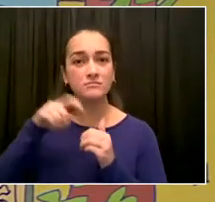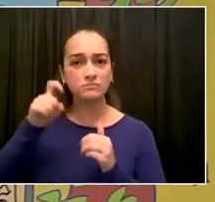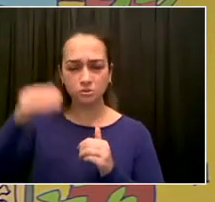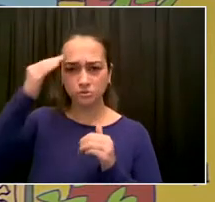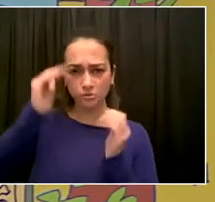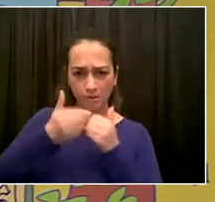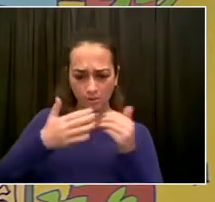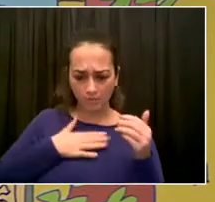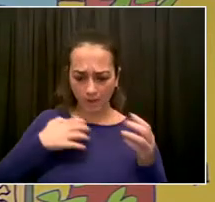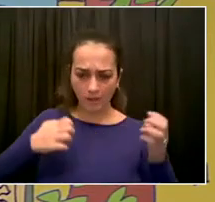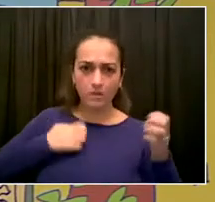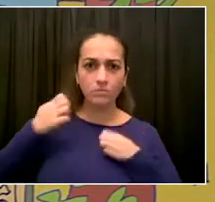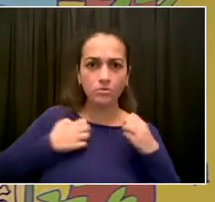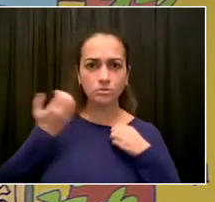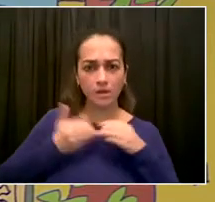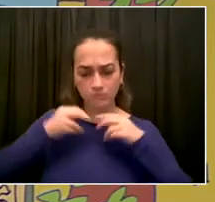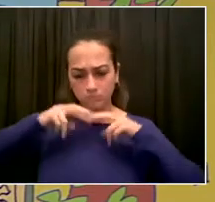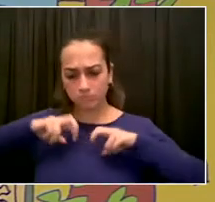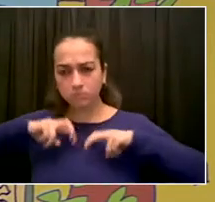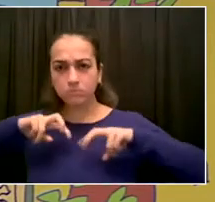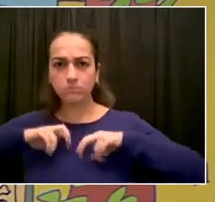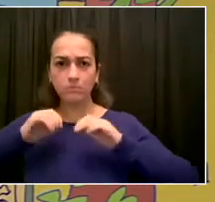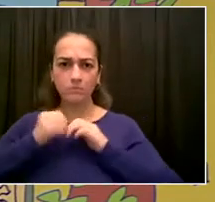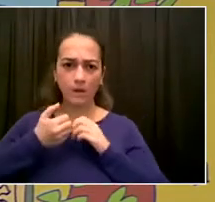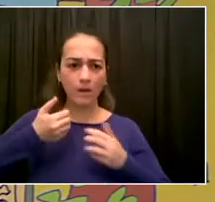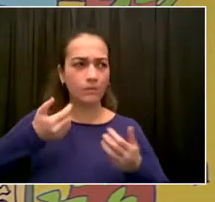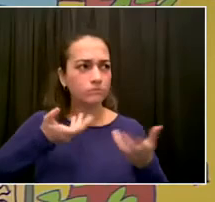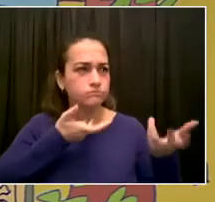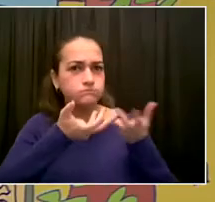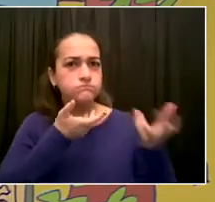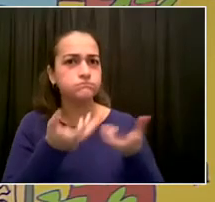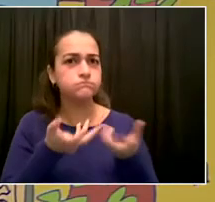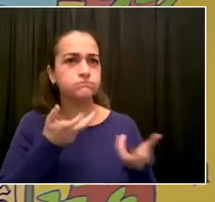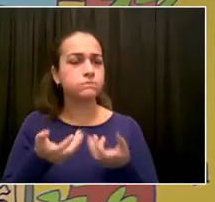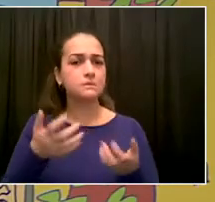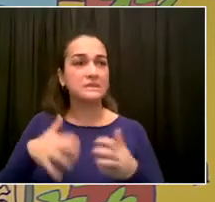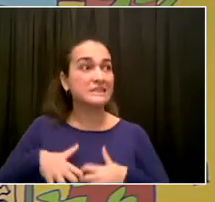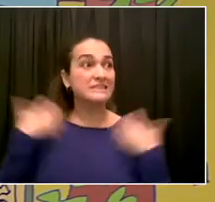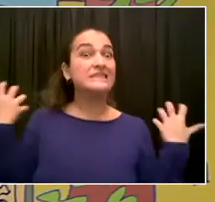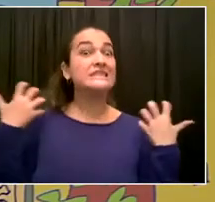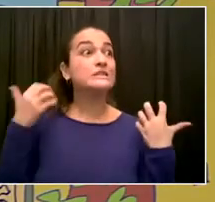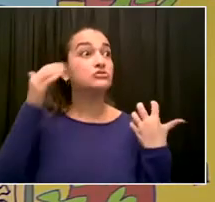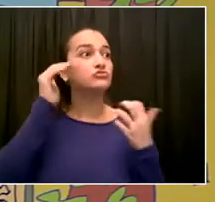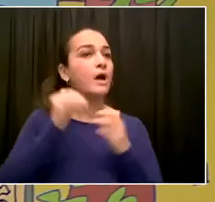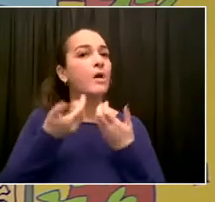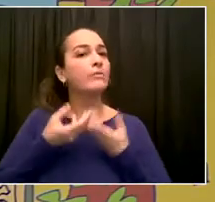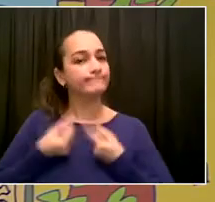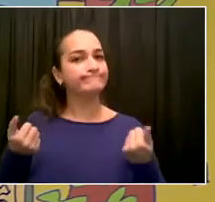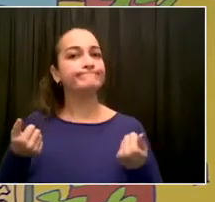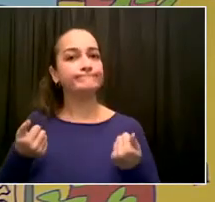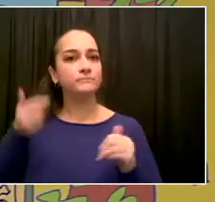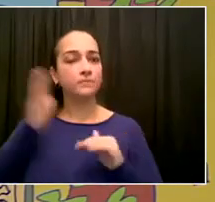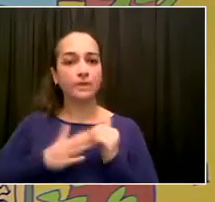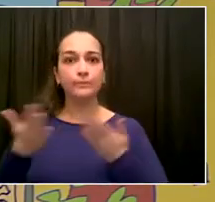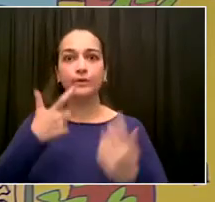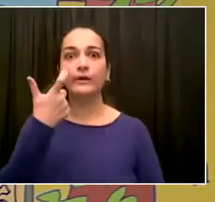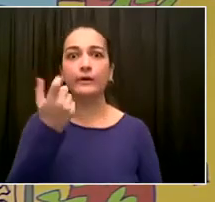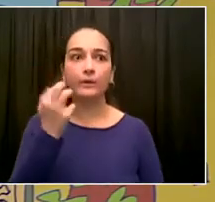helps to keep kids on a good path. Chief, you want to add anything? Yeah, Mr. Mayor, just real quickly,